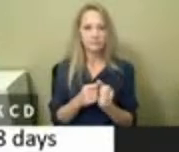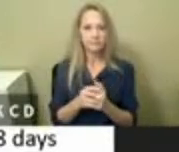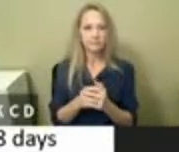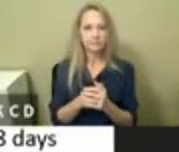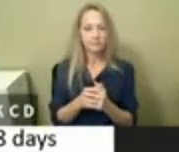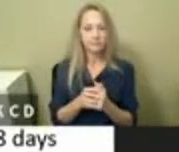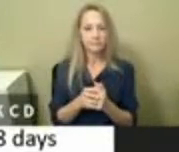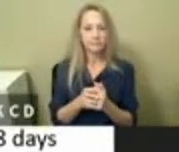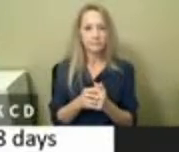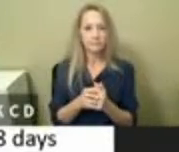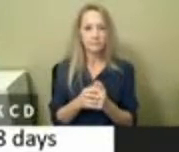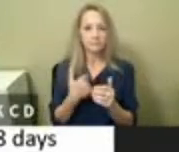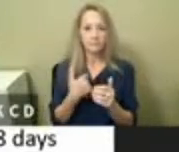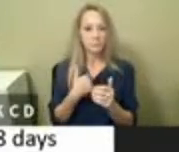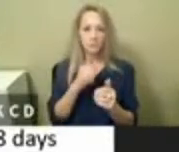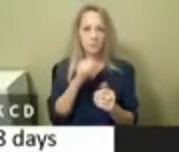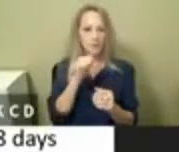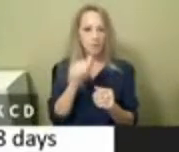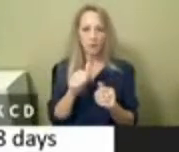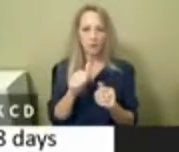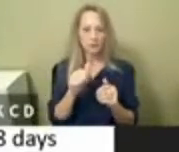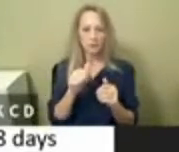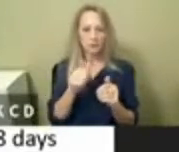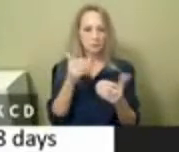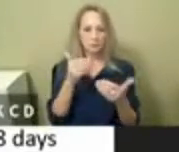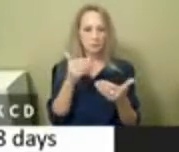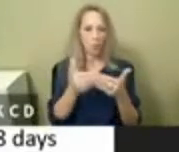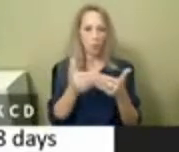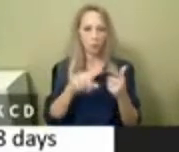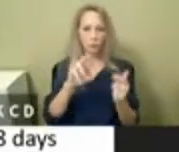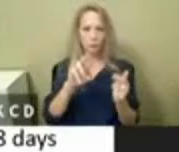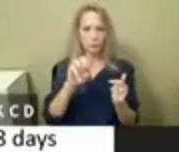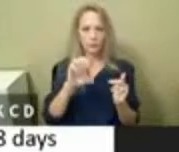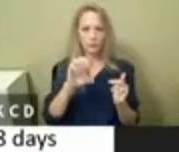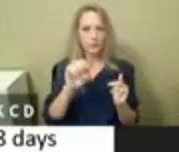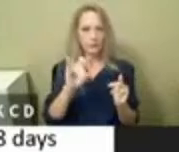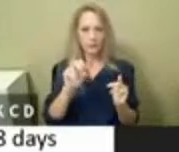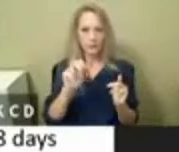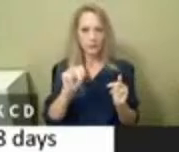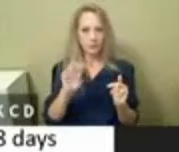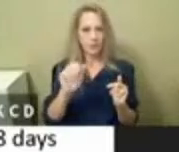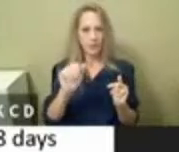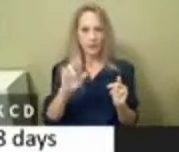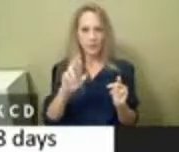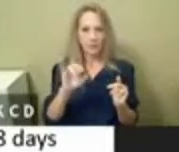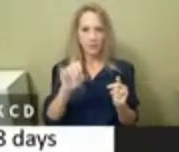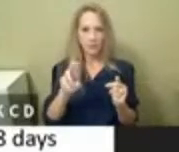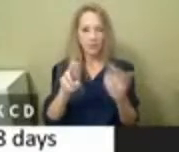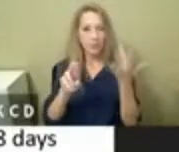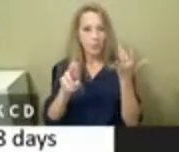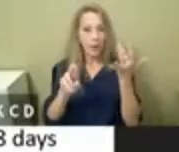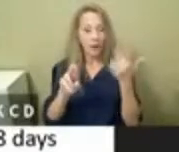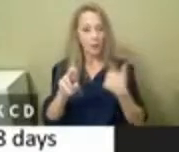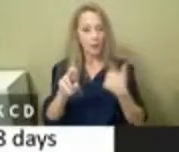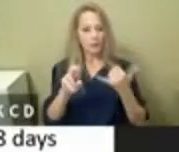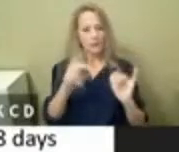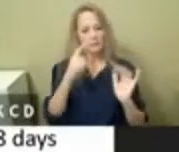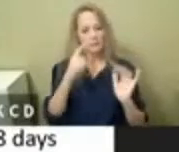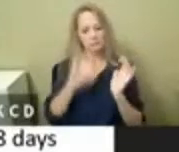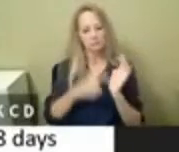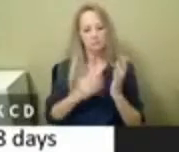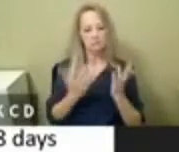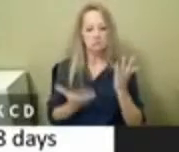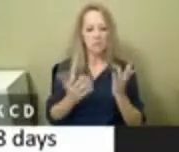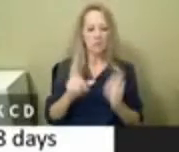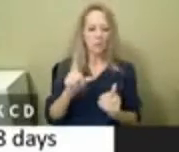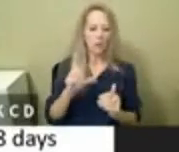not at the recession barrier for new cases. because we're still seeing about